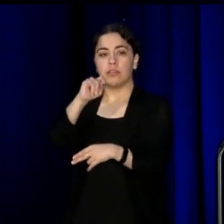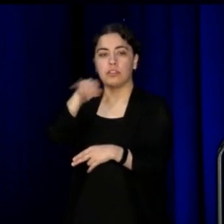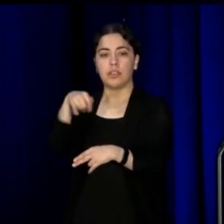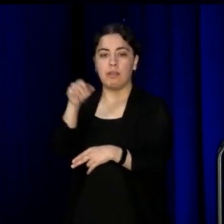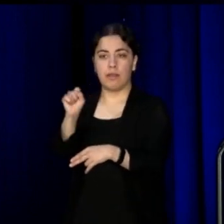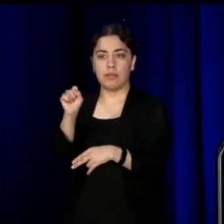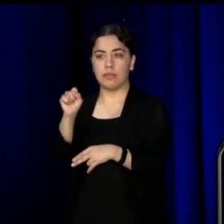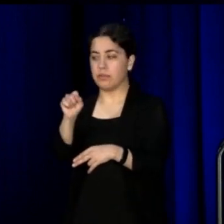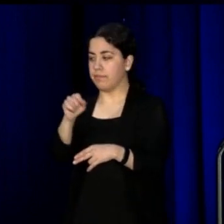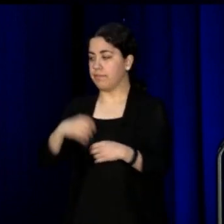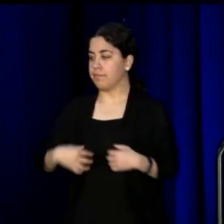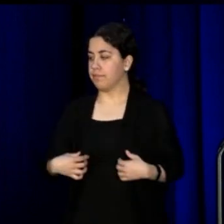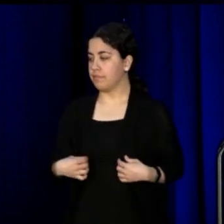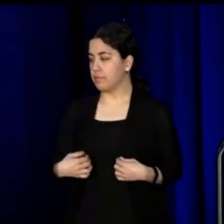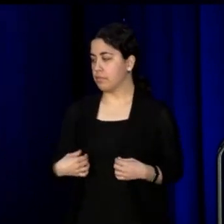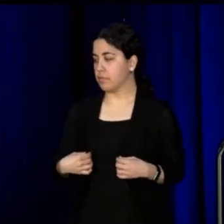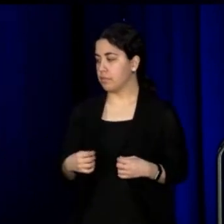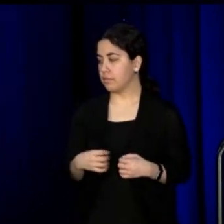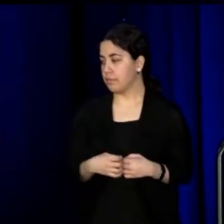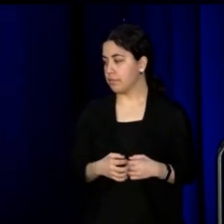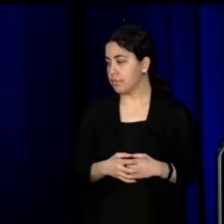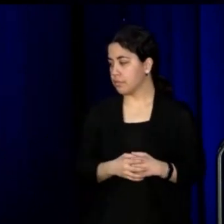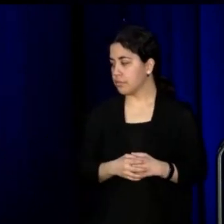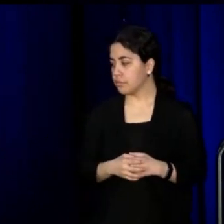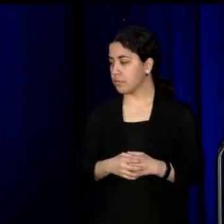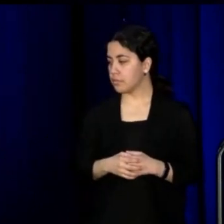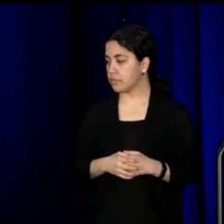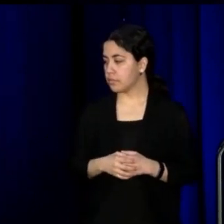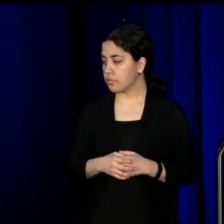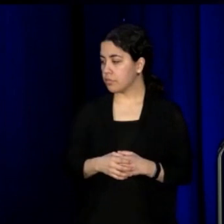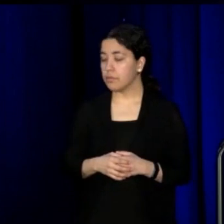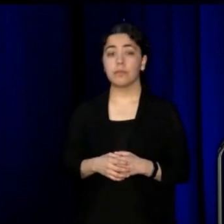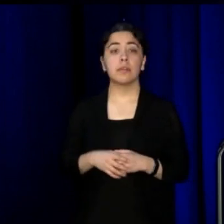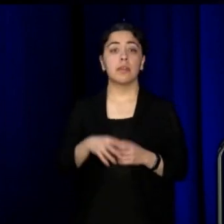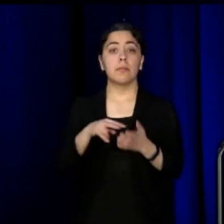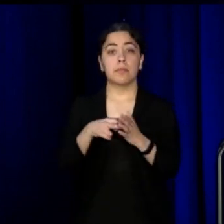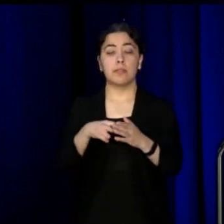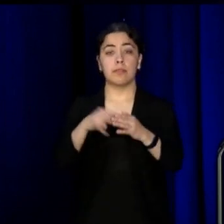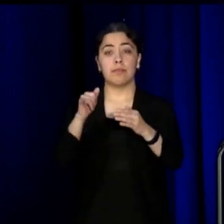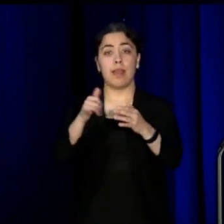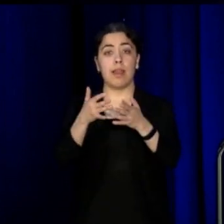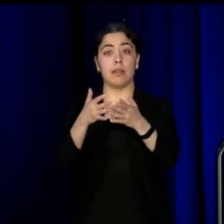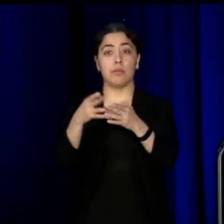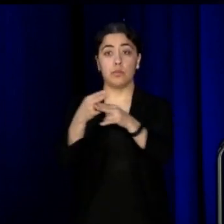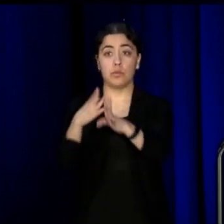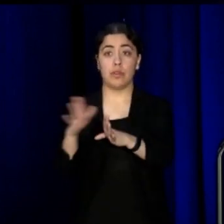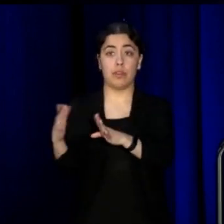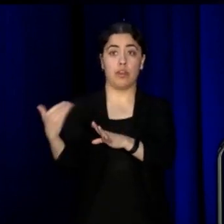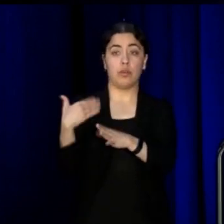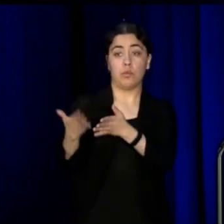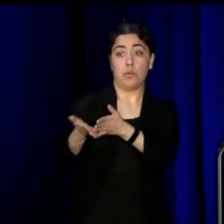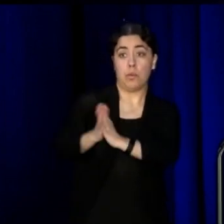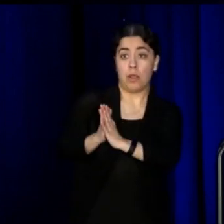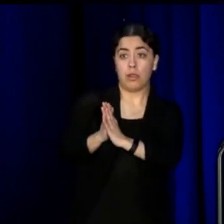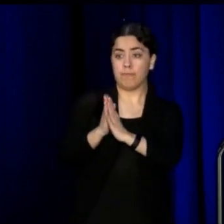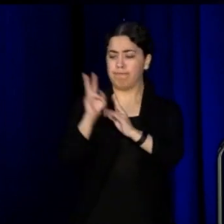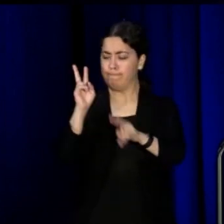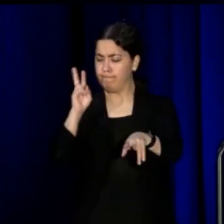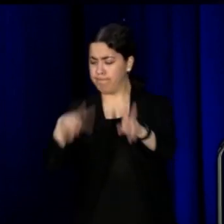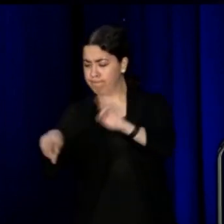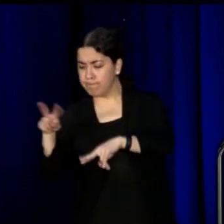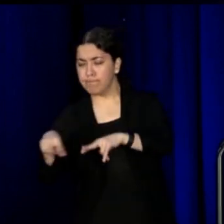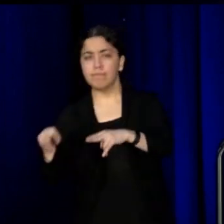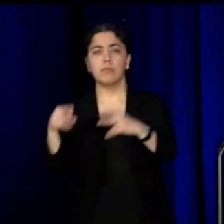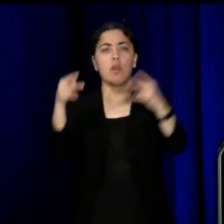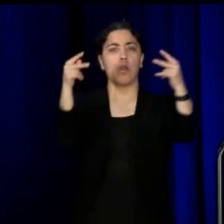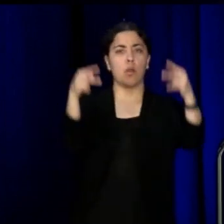deploying to Vercel. You can evaluate the request coming from a user, and based on that, you can execute a particular code. In this